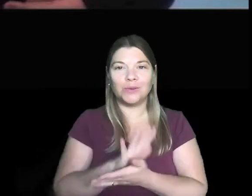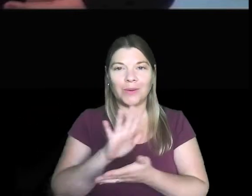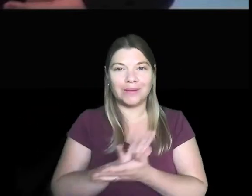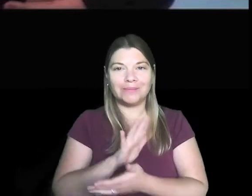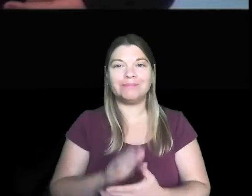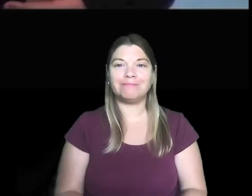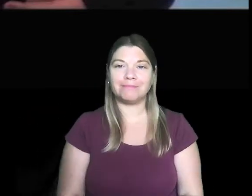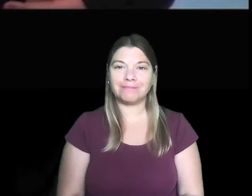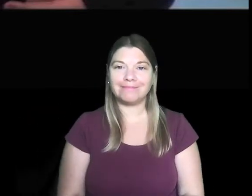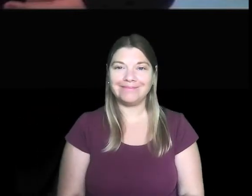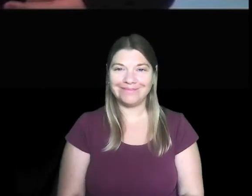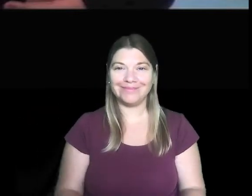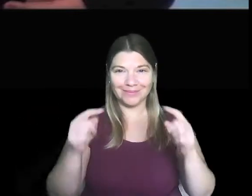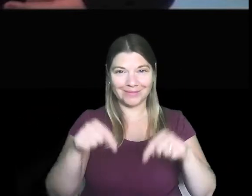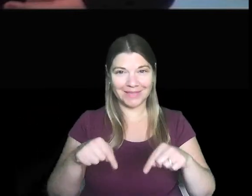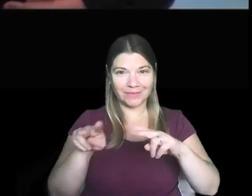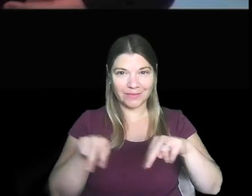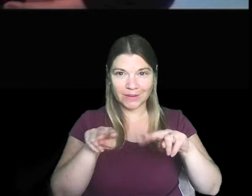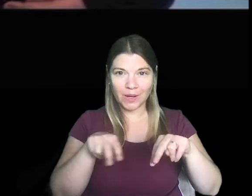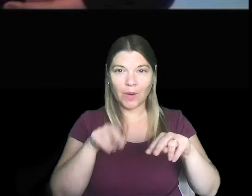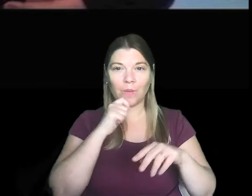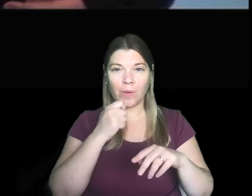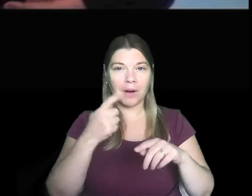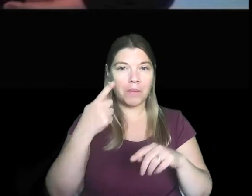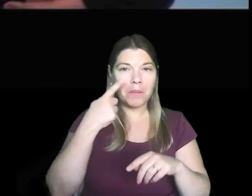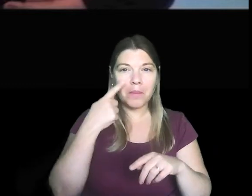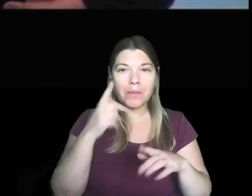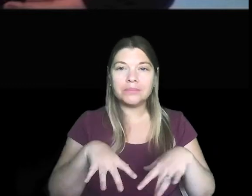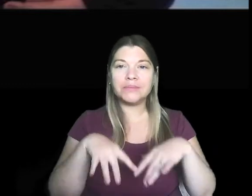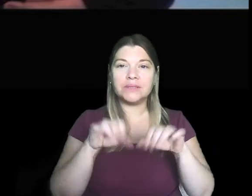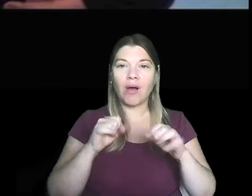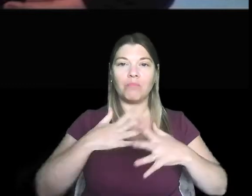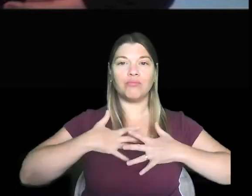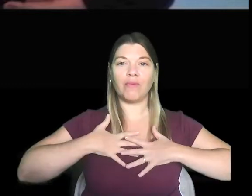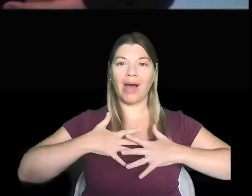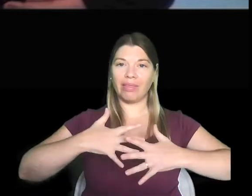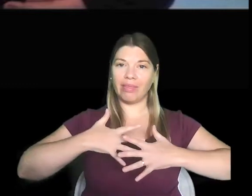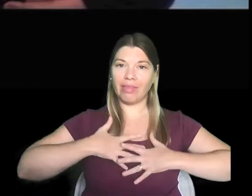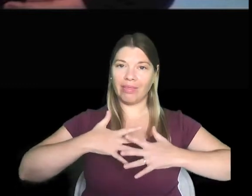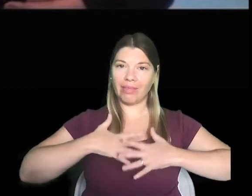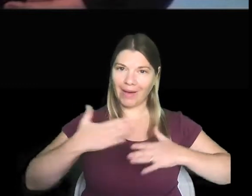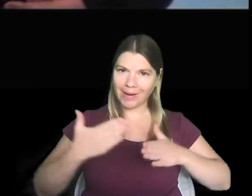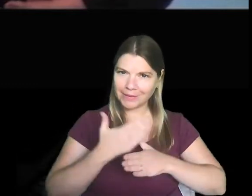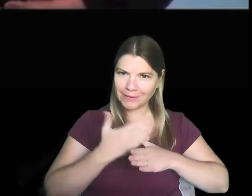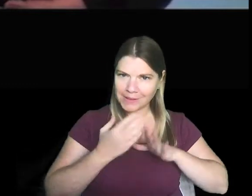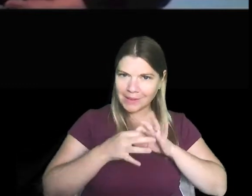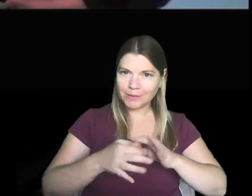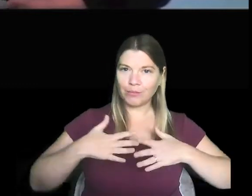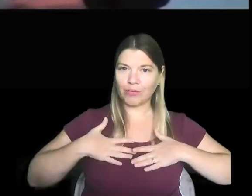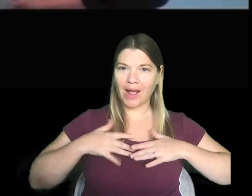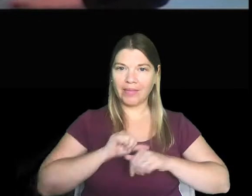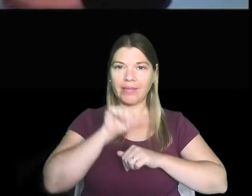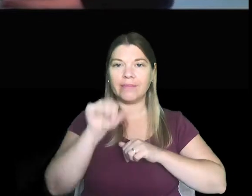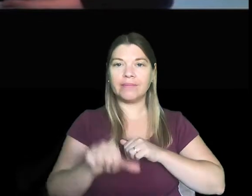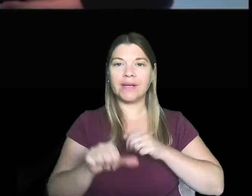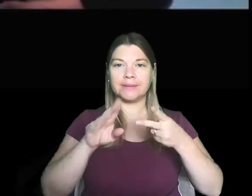In today's session, we will start with exploring some breath exercises, then go into a warm-up, followed